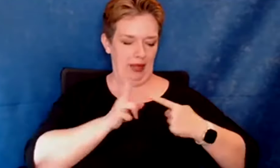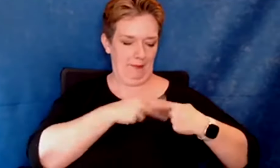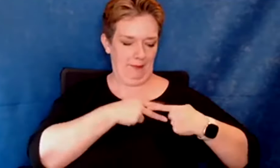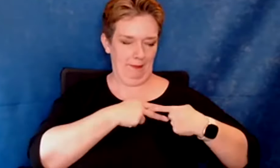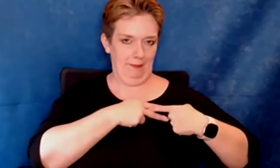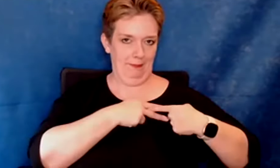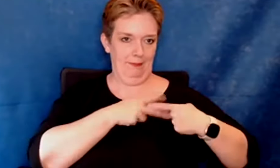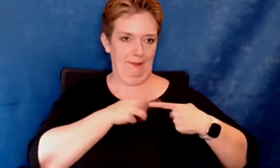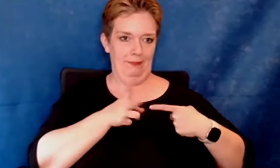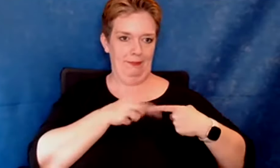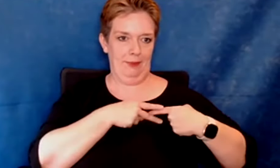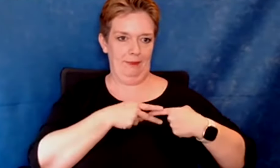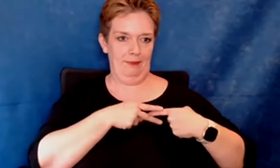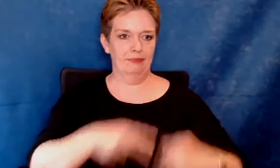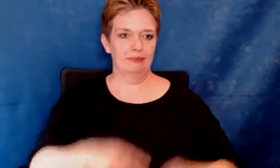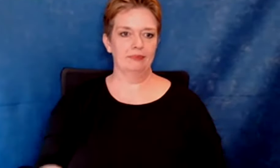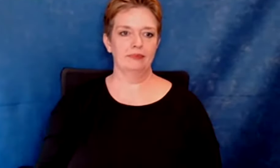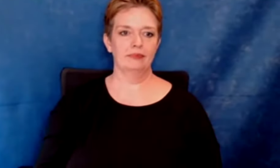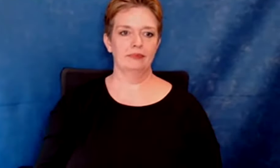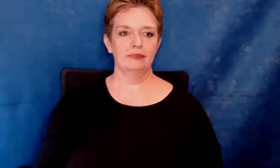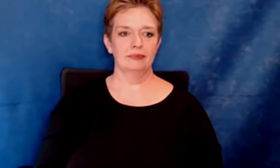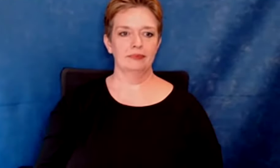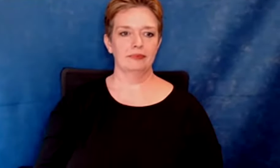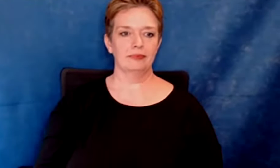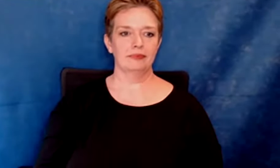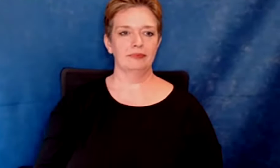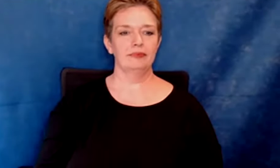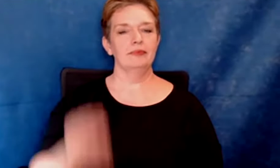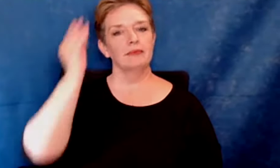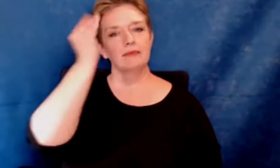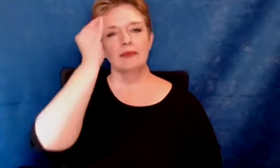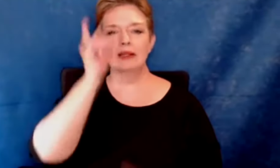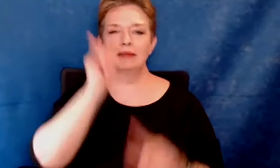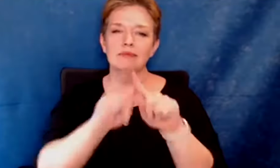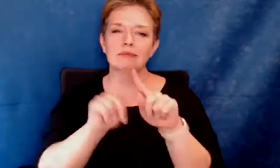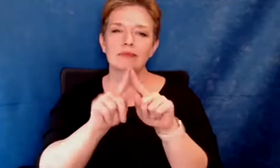just trying to think through different ways of closing the back there.